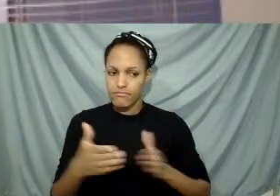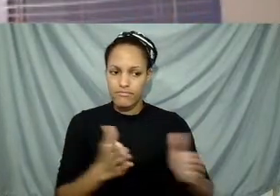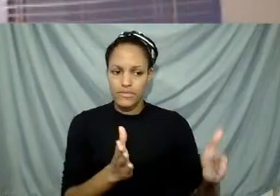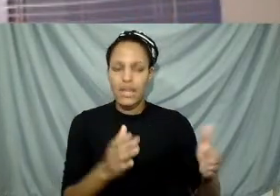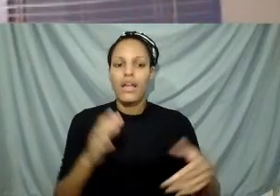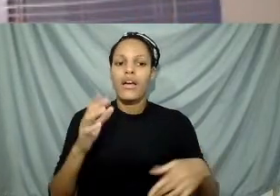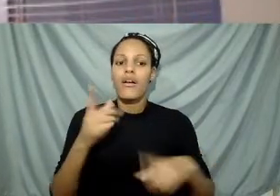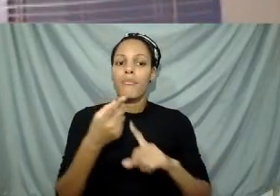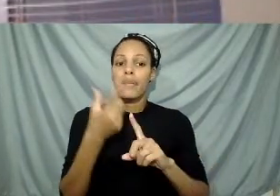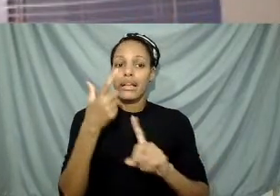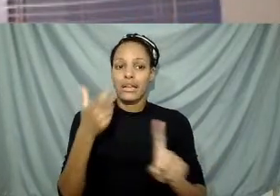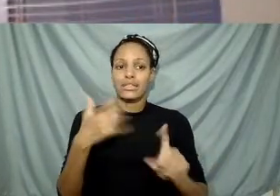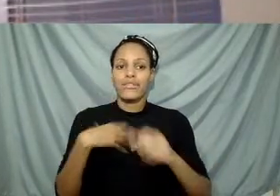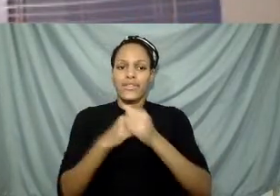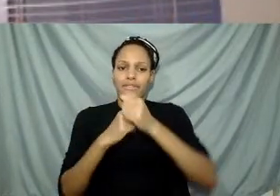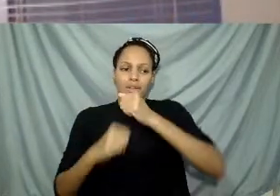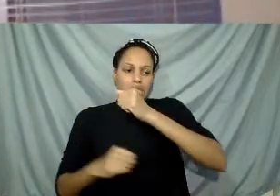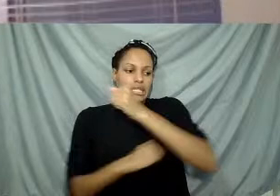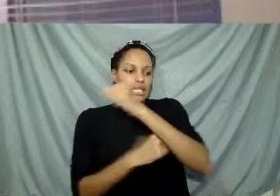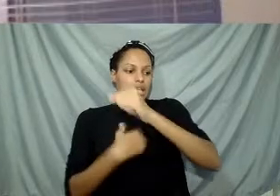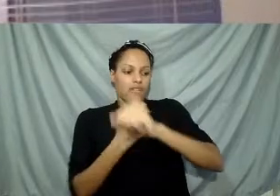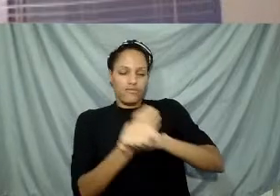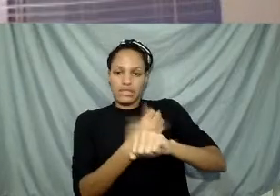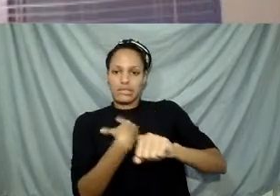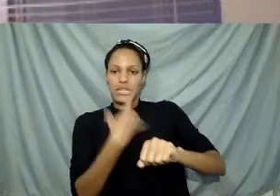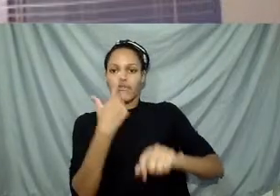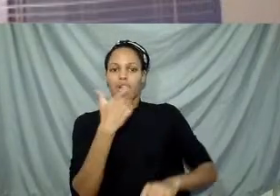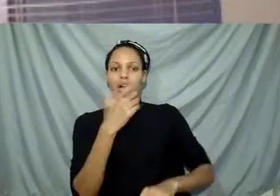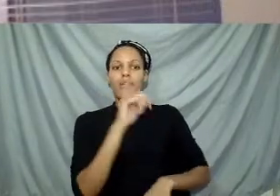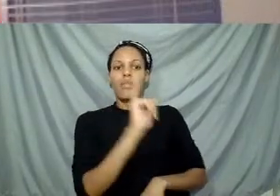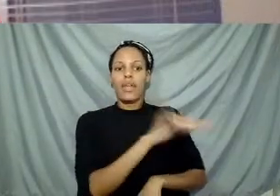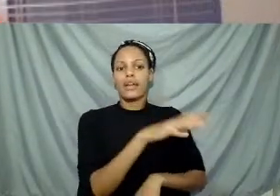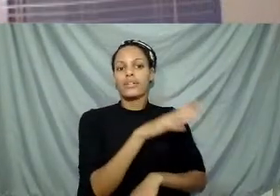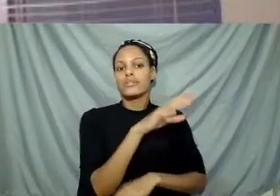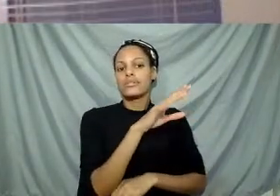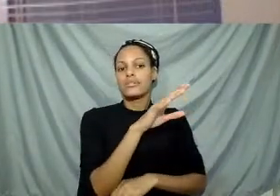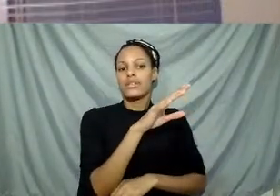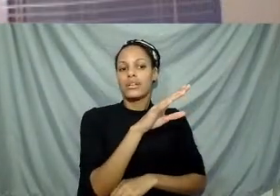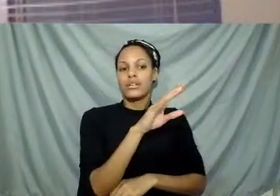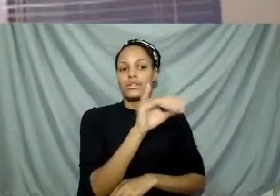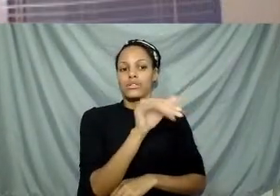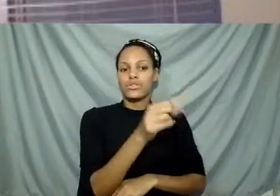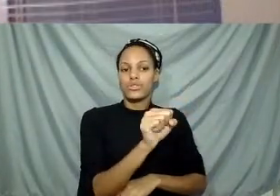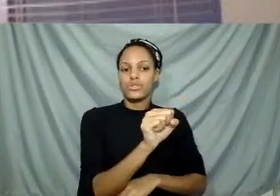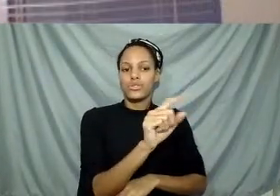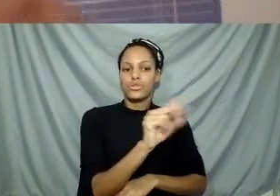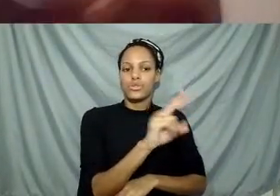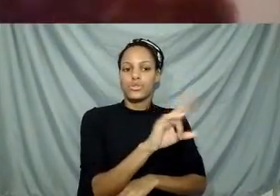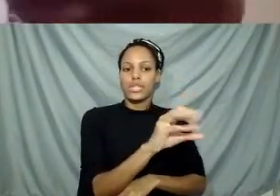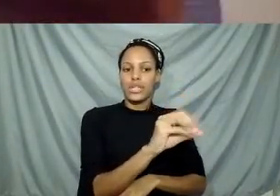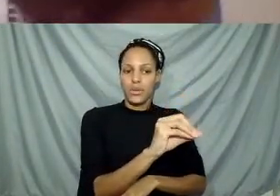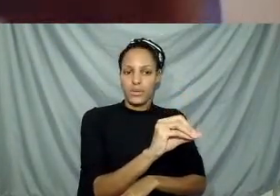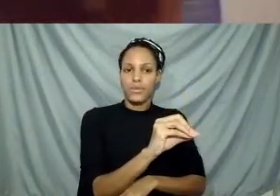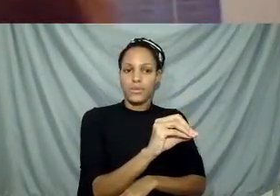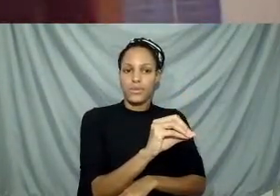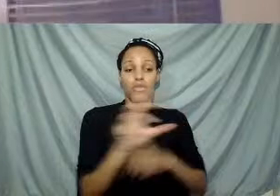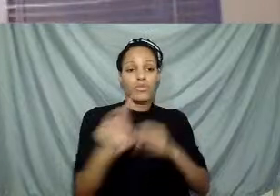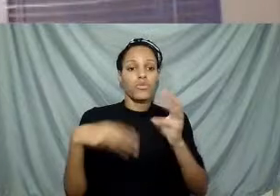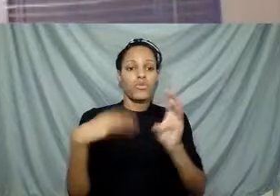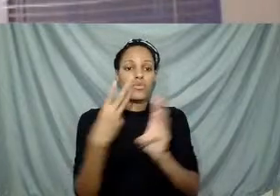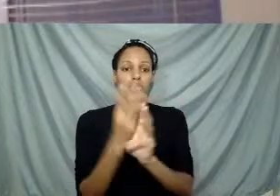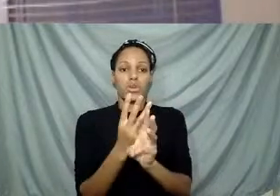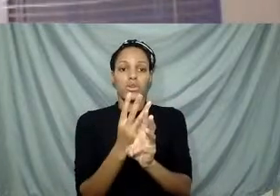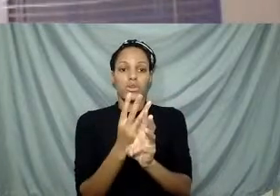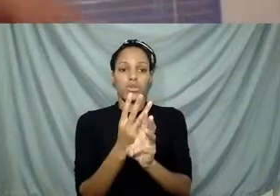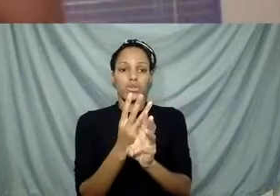Dance Studio. So never was I in a world where I felt, even though the world was trying to